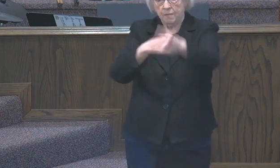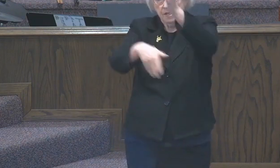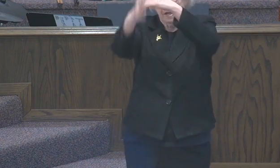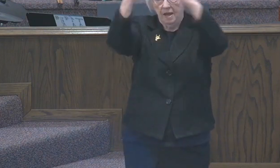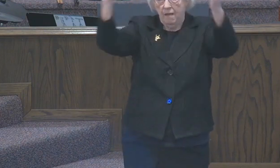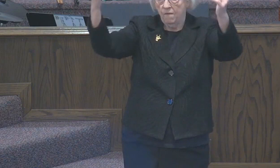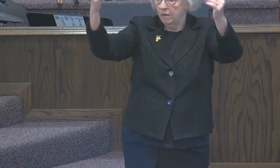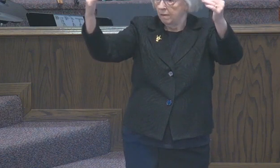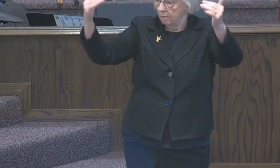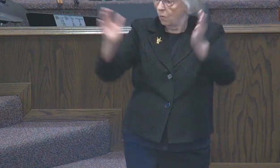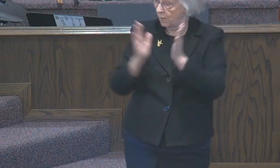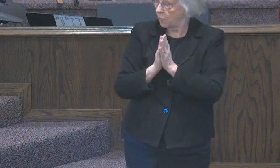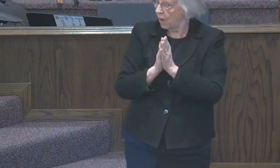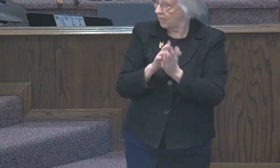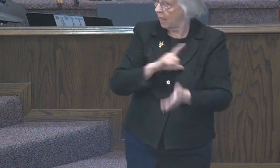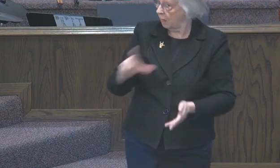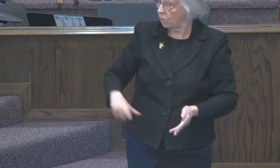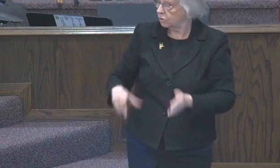done," right?